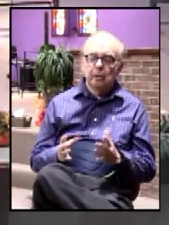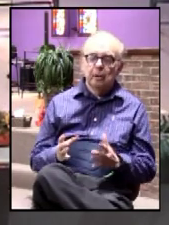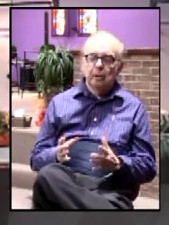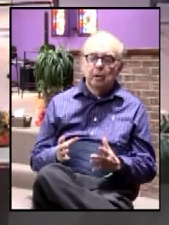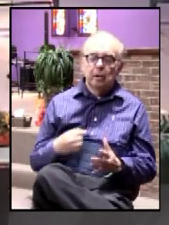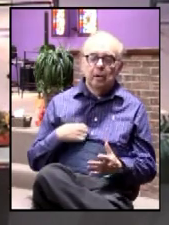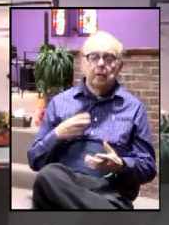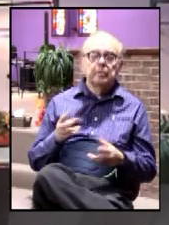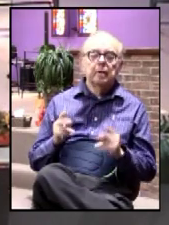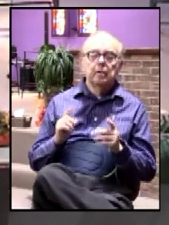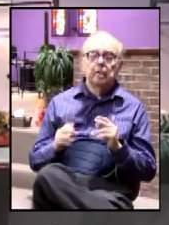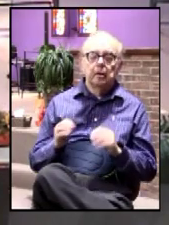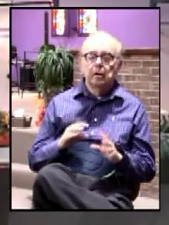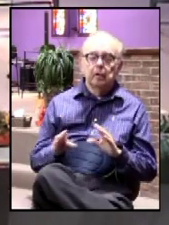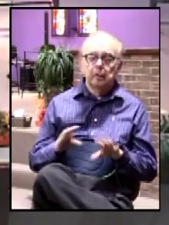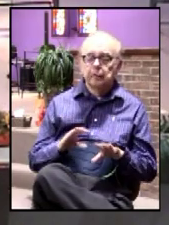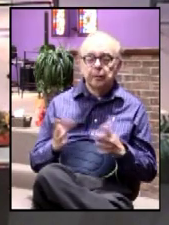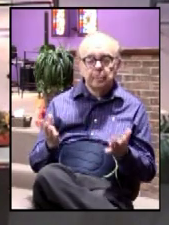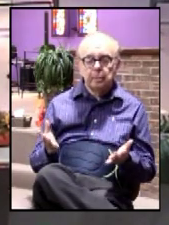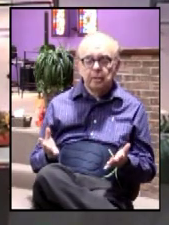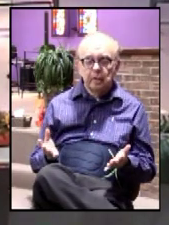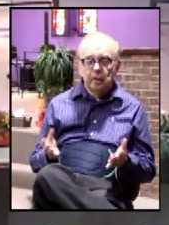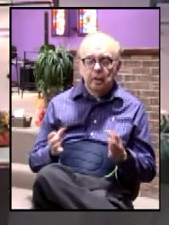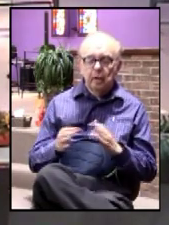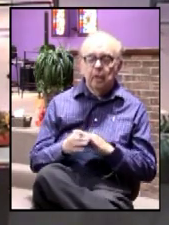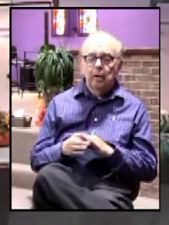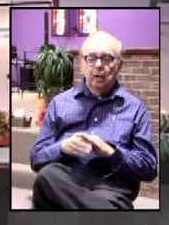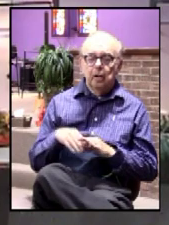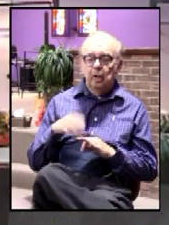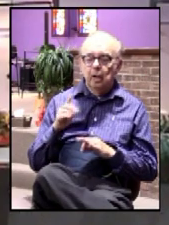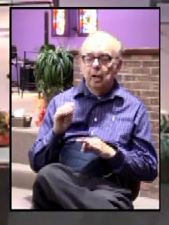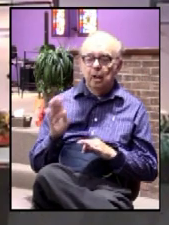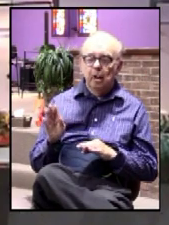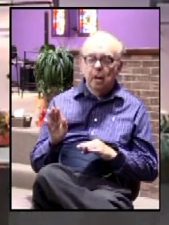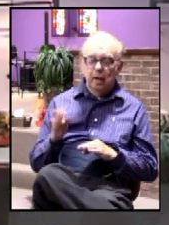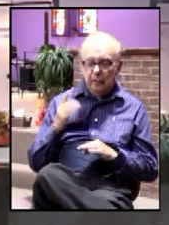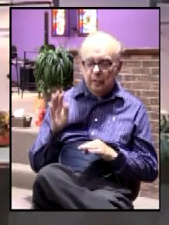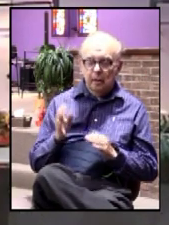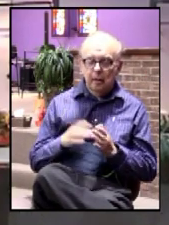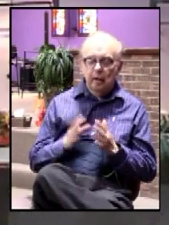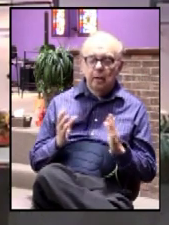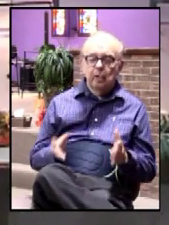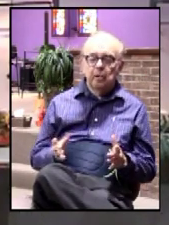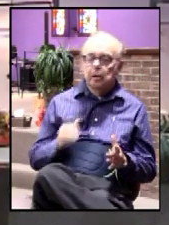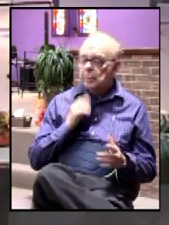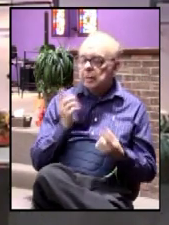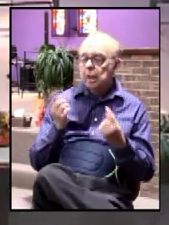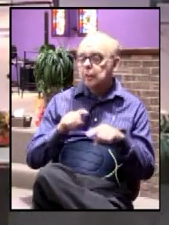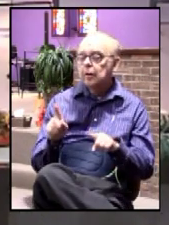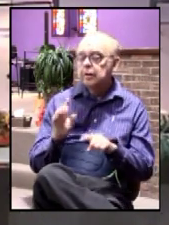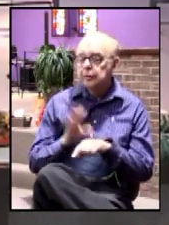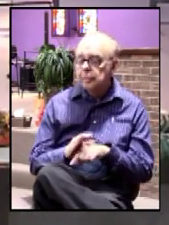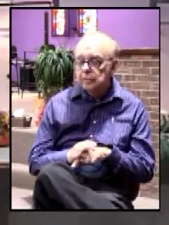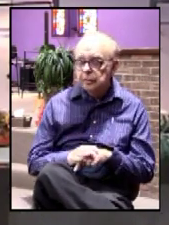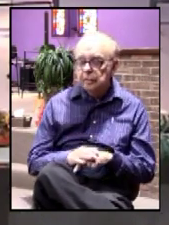and so what do people do? Here's what they're doing. They're joining Facebook groups for Bible study, but not coming to